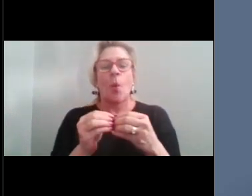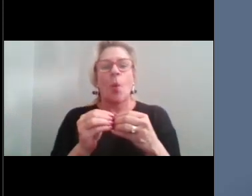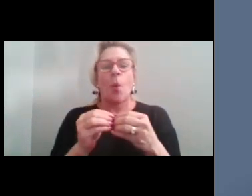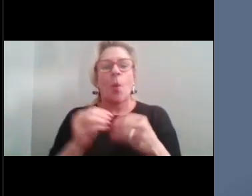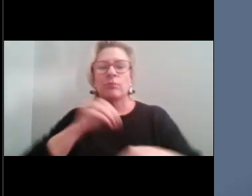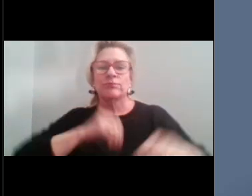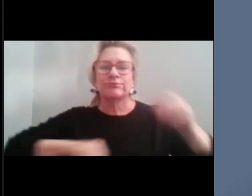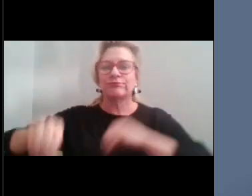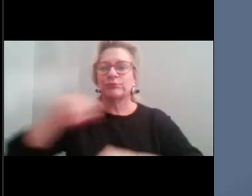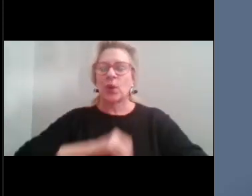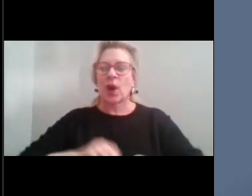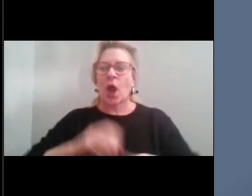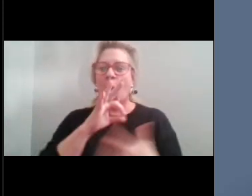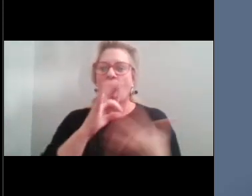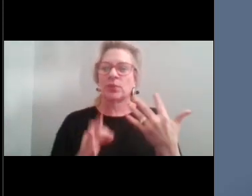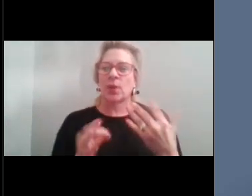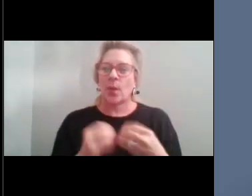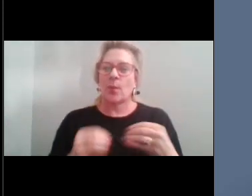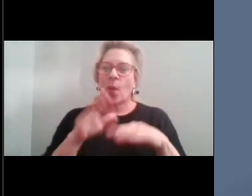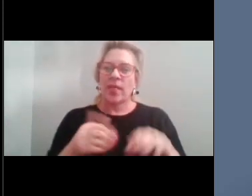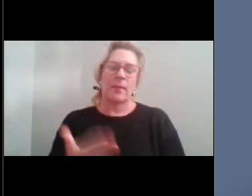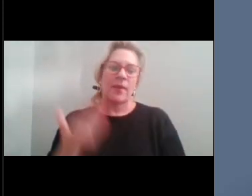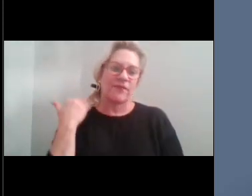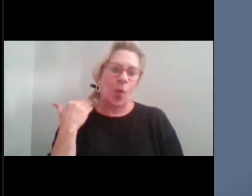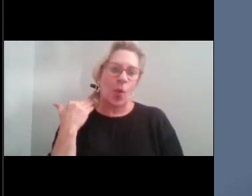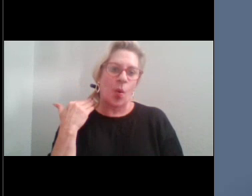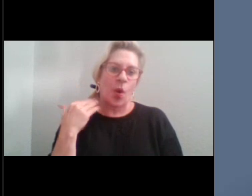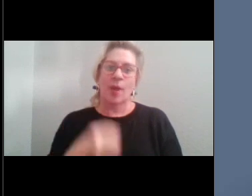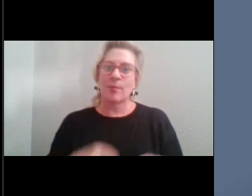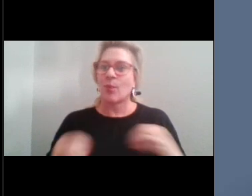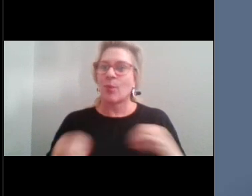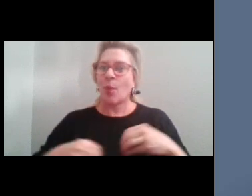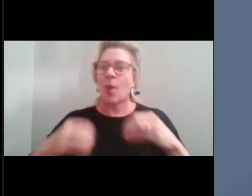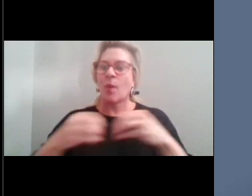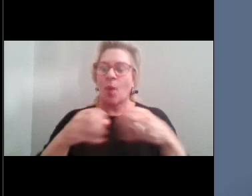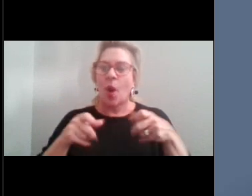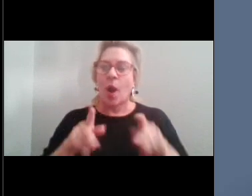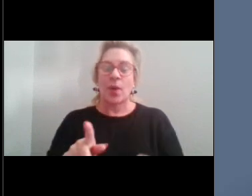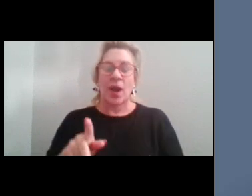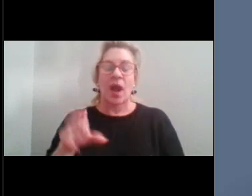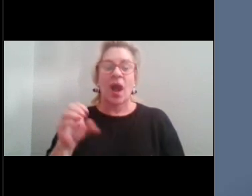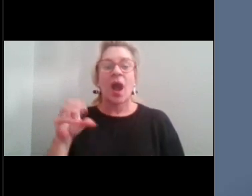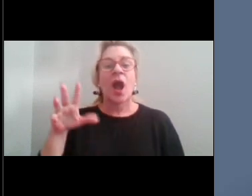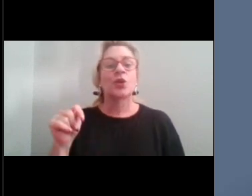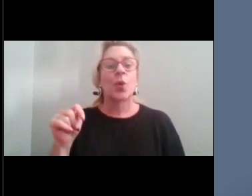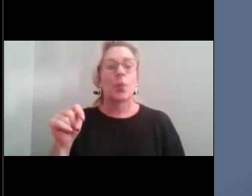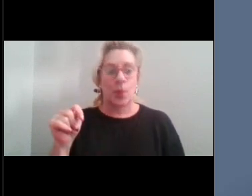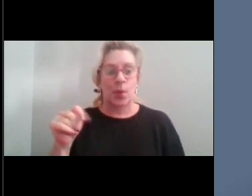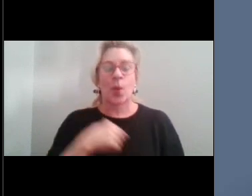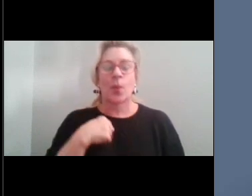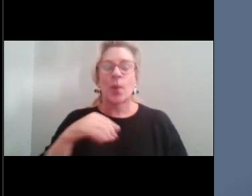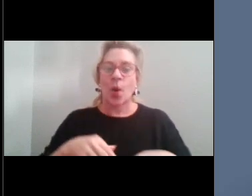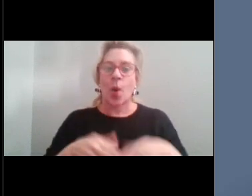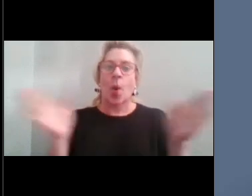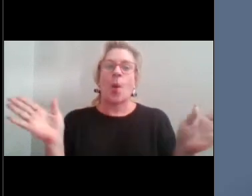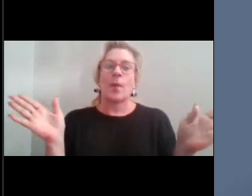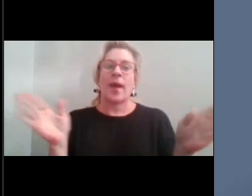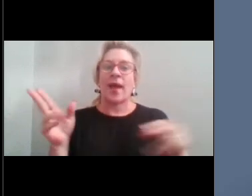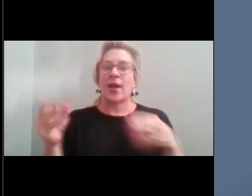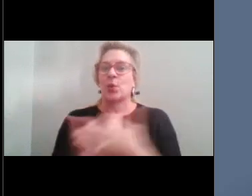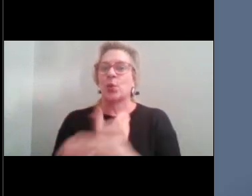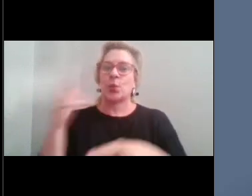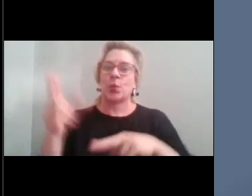ever before. New public transit opportunities are here. In October, SBCTA opened its Aero passenger rail